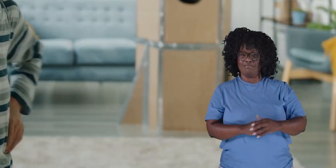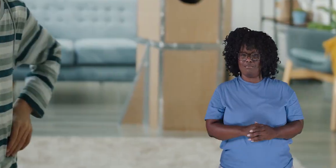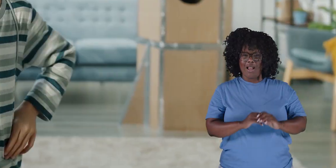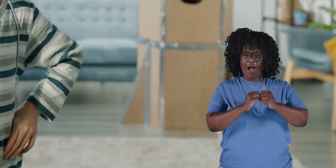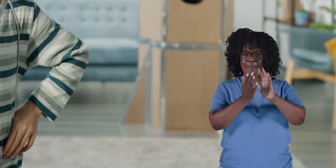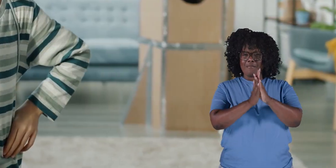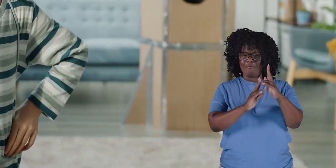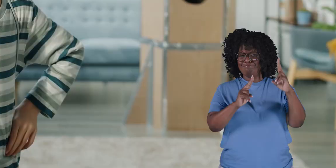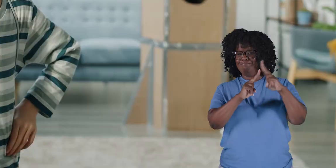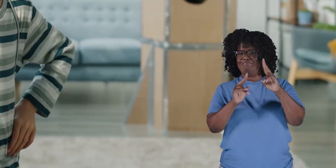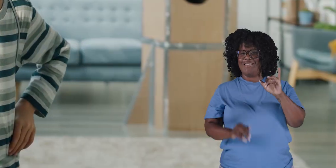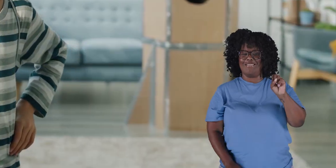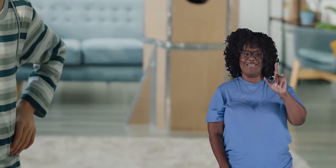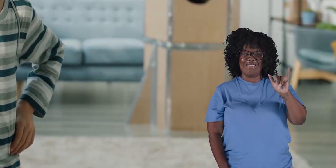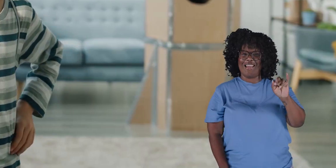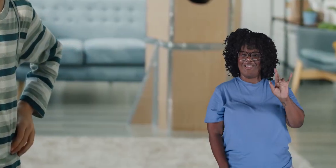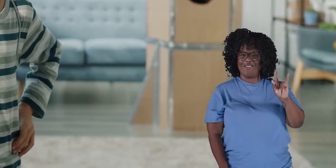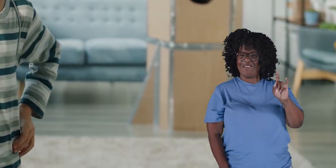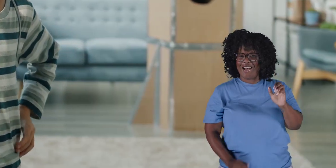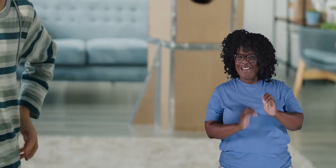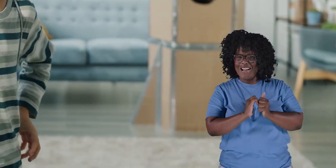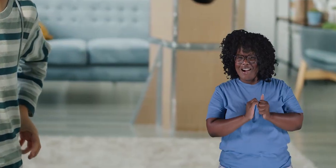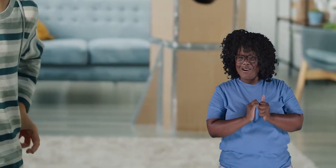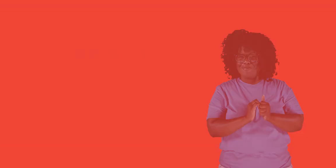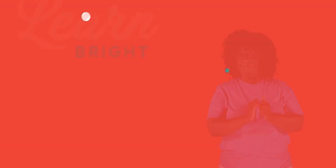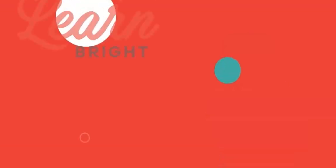can you be a trailblazer like Sally Ride?